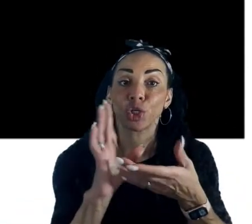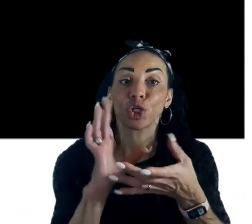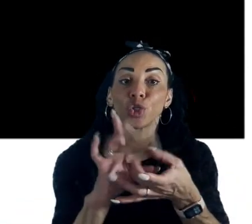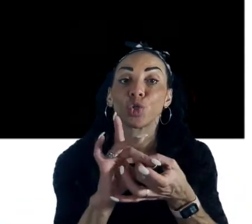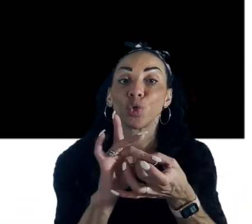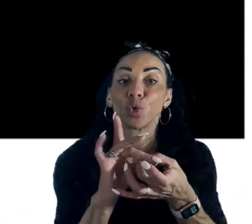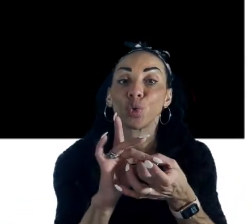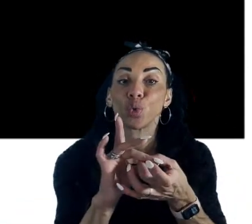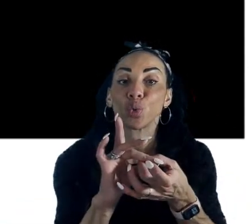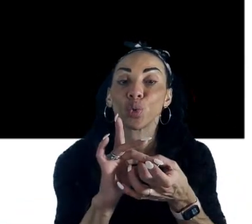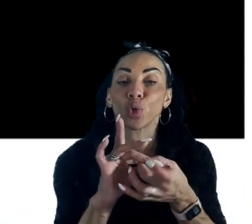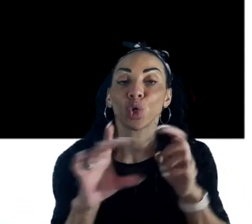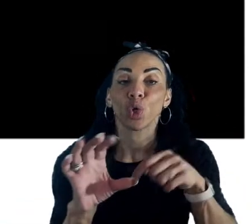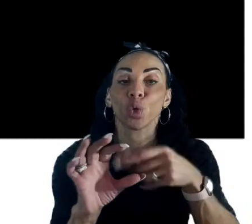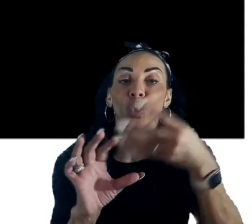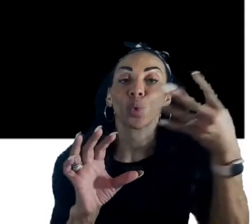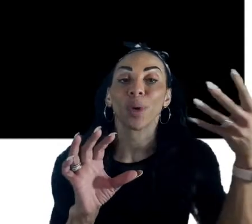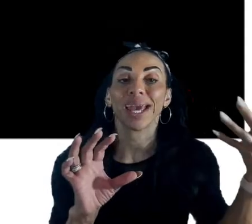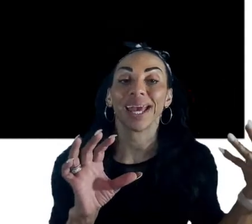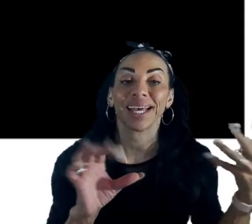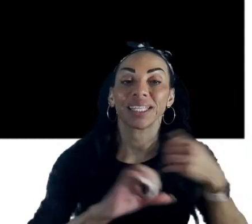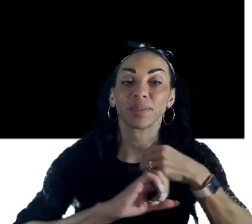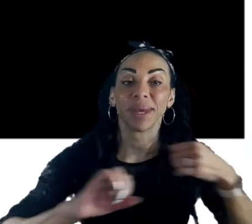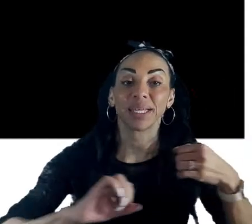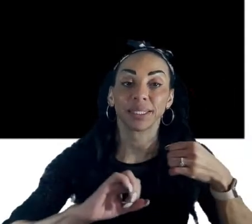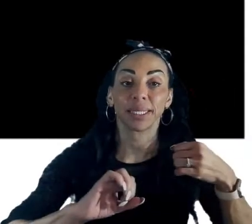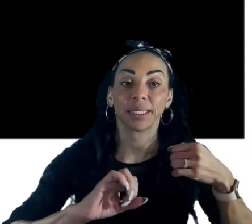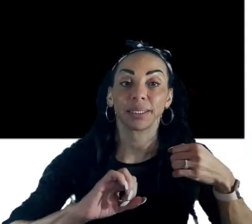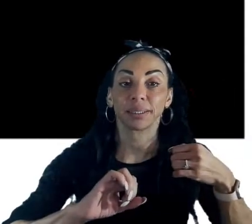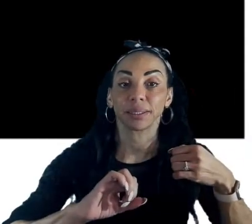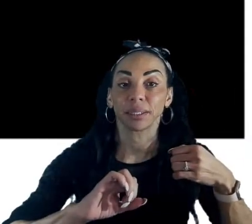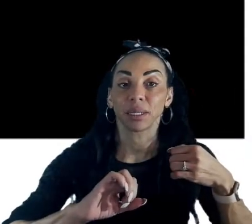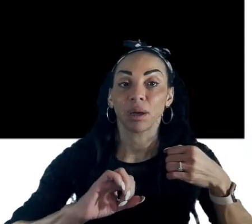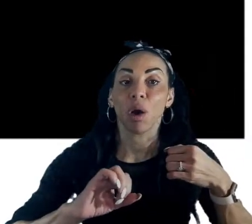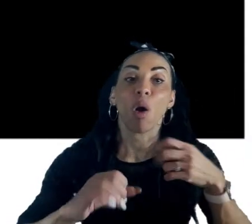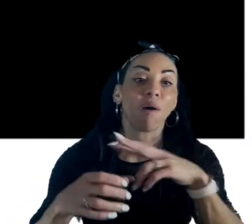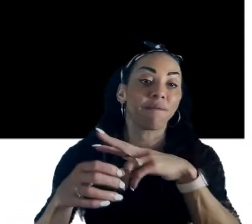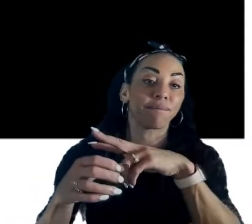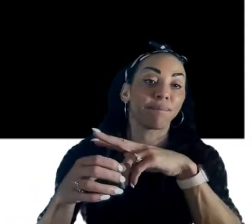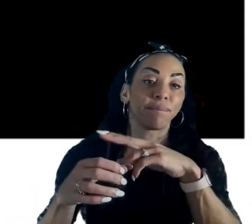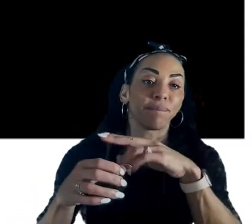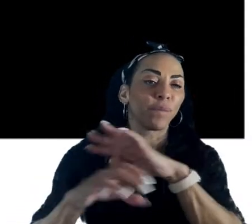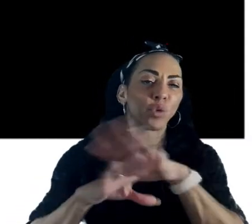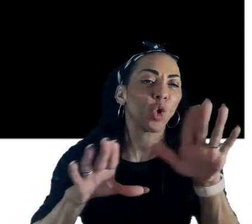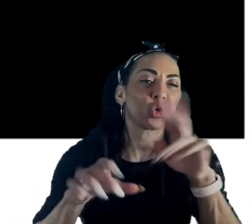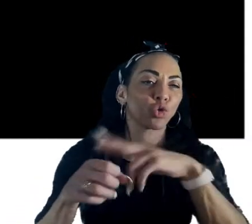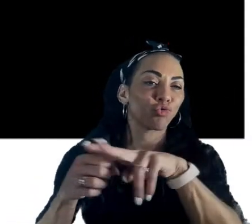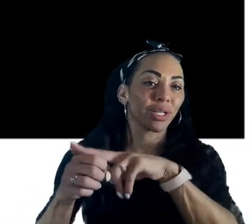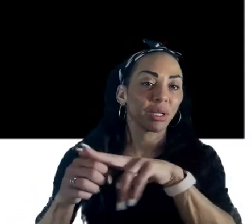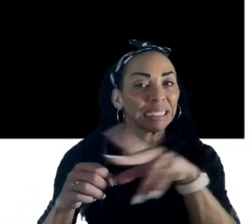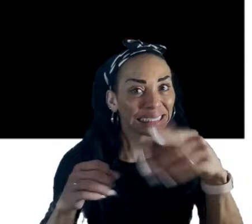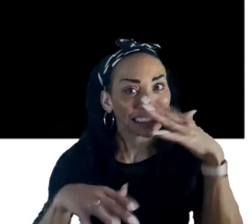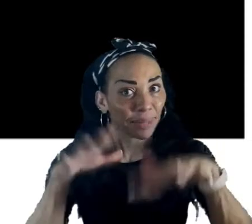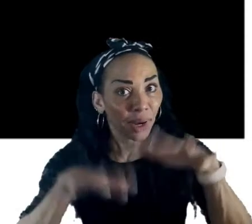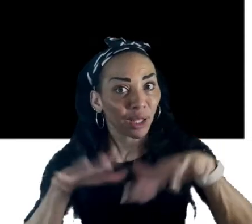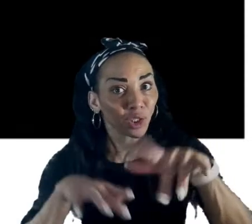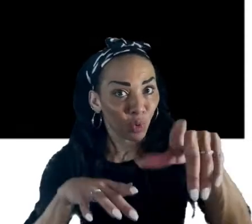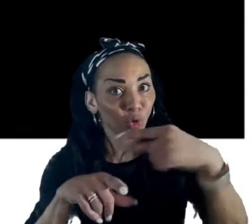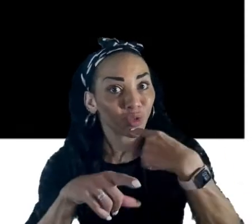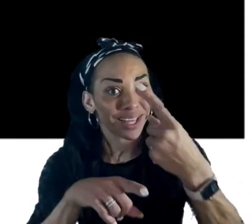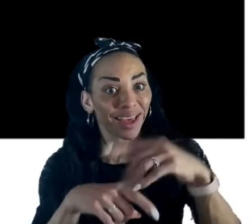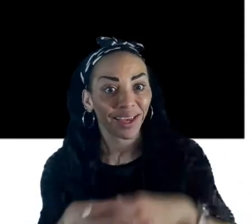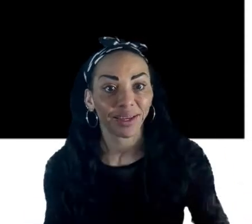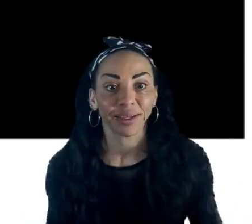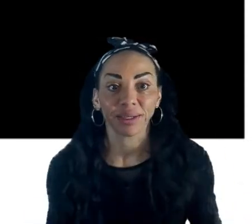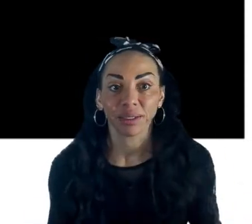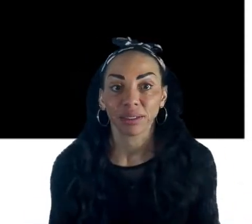queer spaces beyond Grindr. He's quite critical of it, which is quite resonant. I think there's something about,